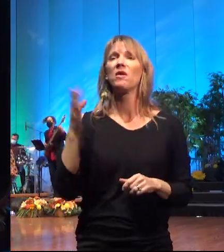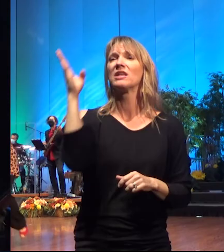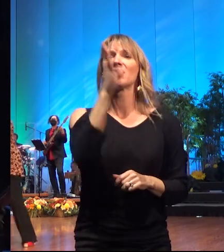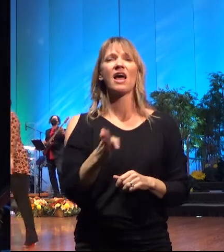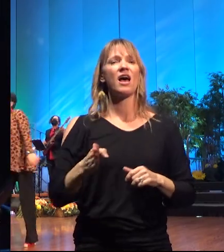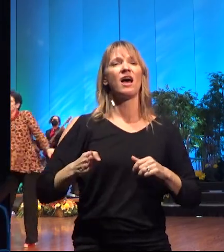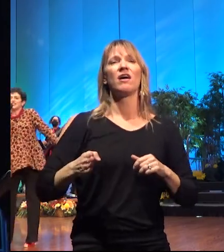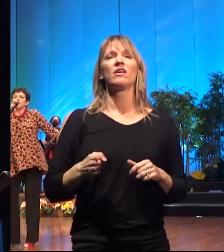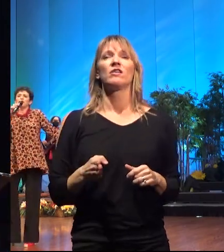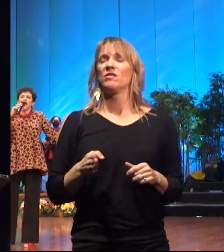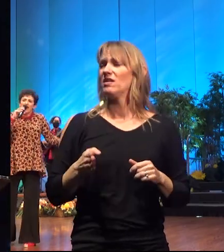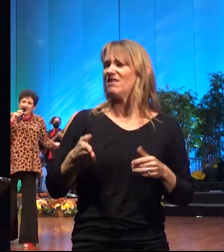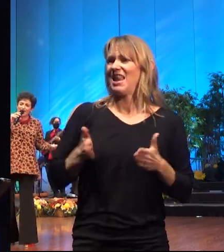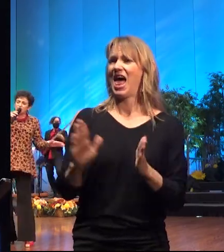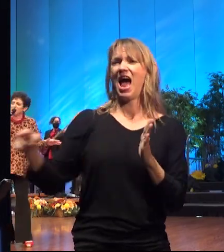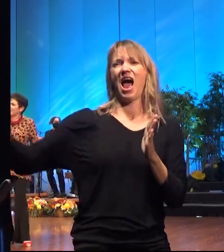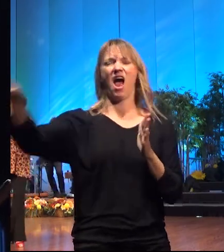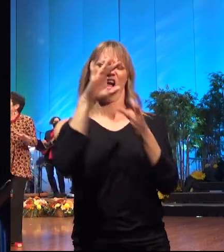no.